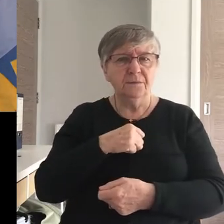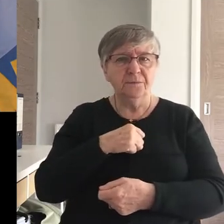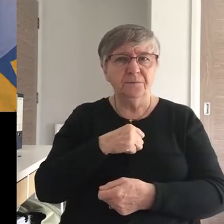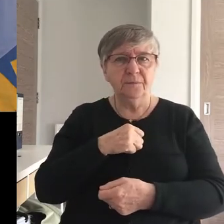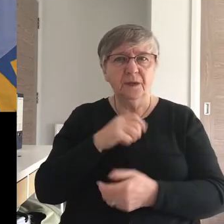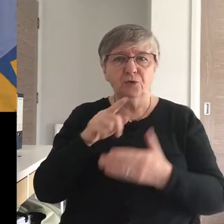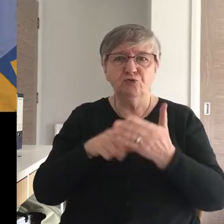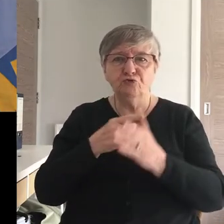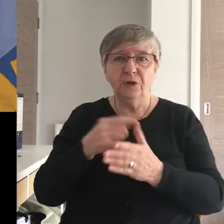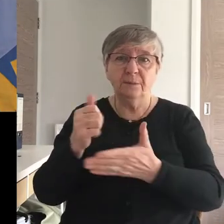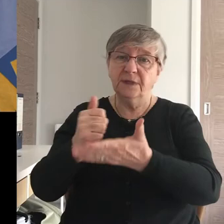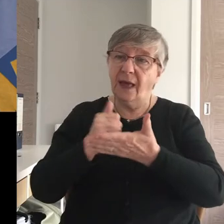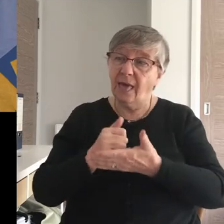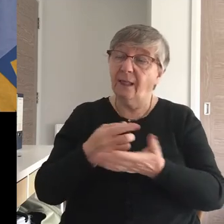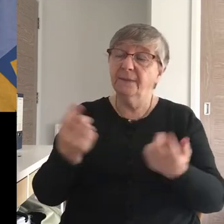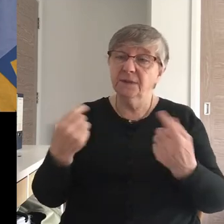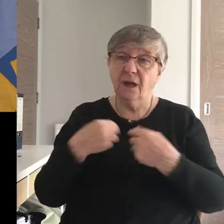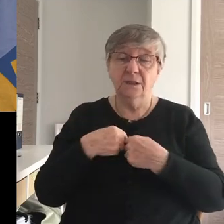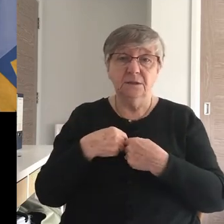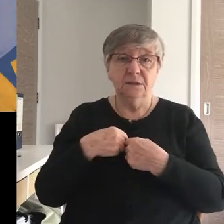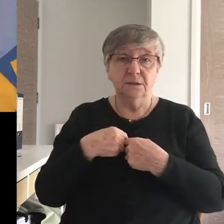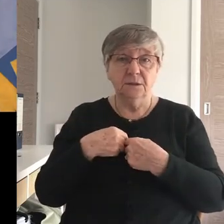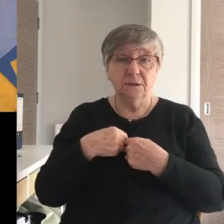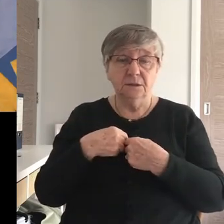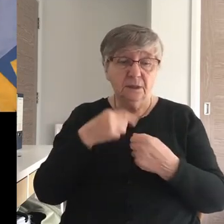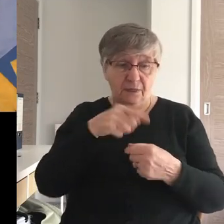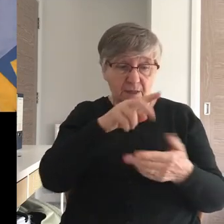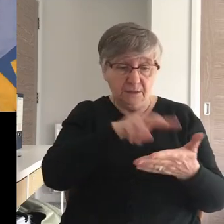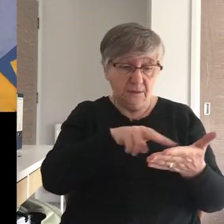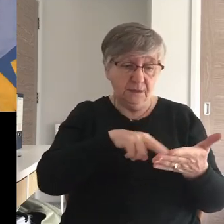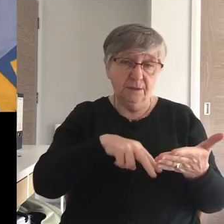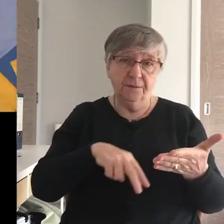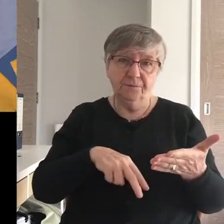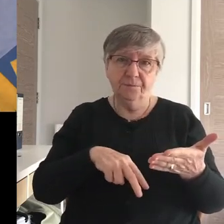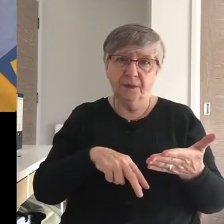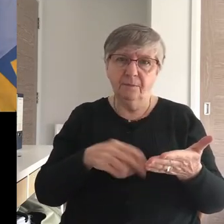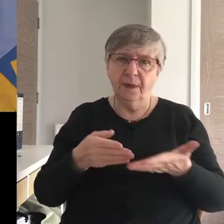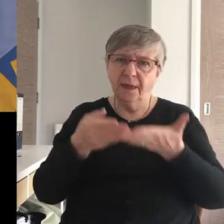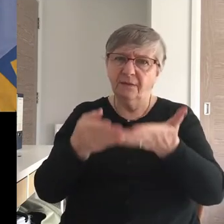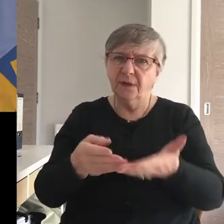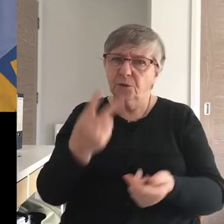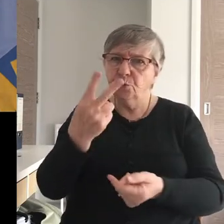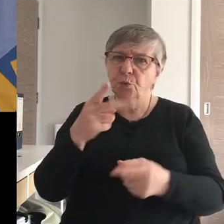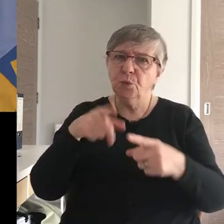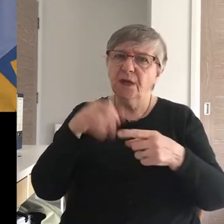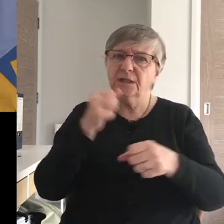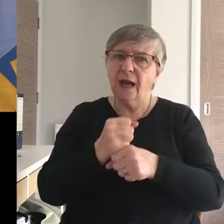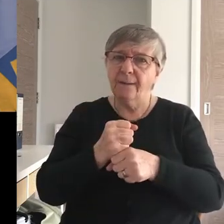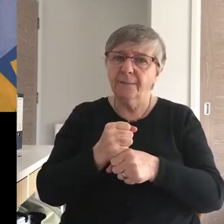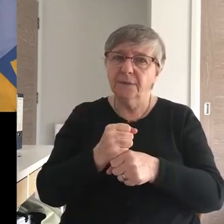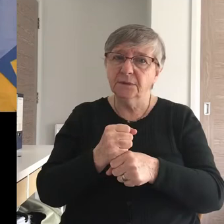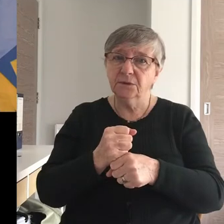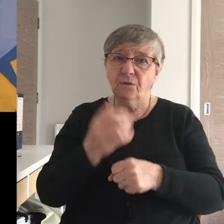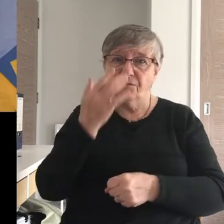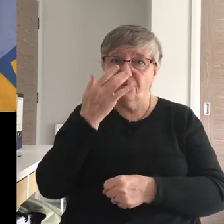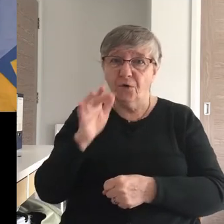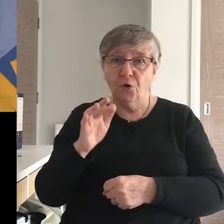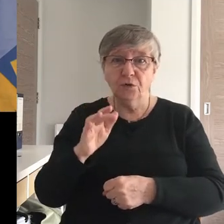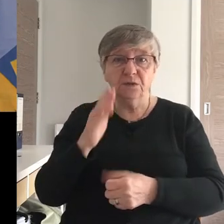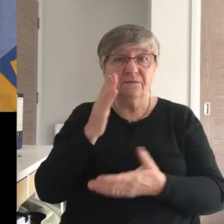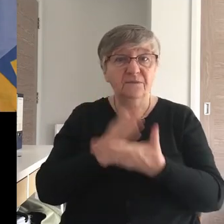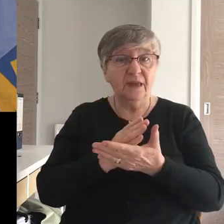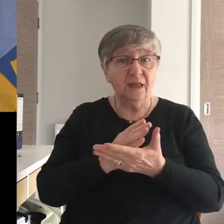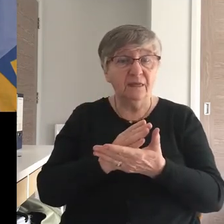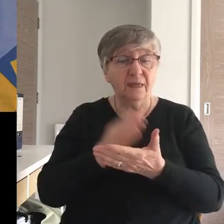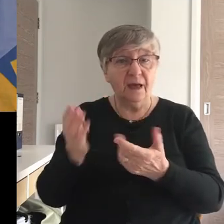And James helps us in this passage by giving us two examples of counterfeit faith and